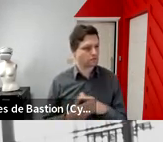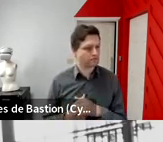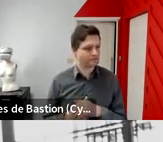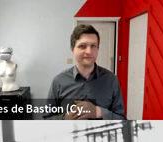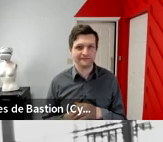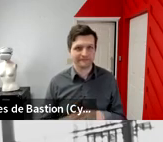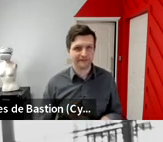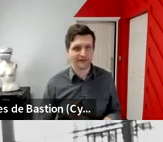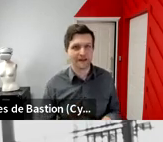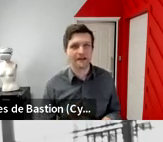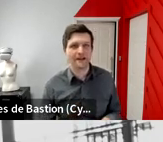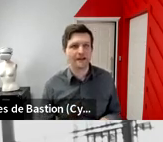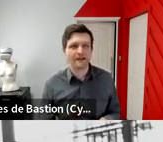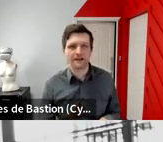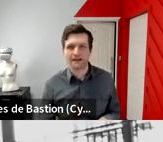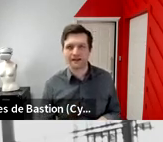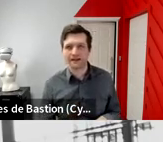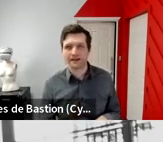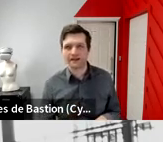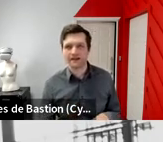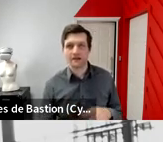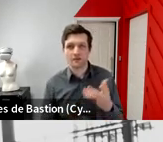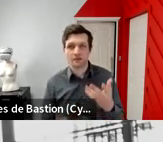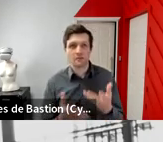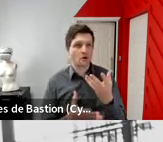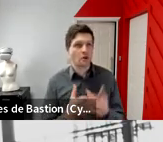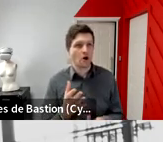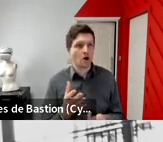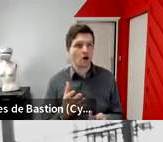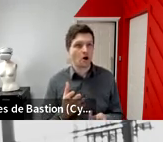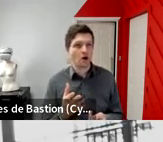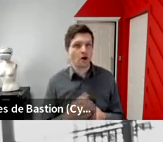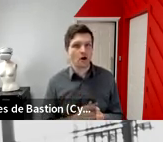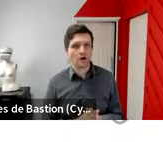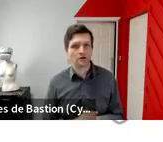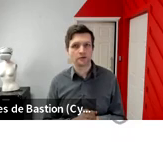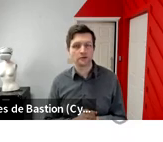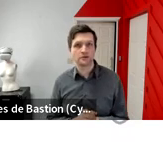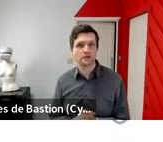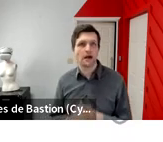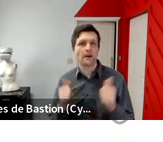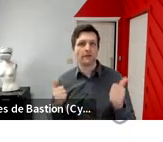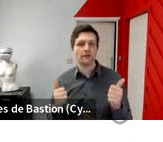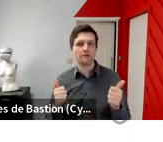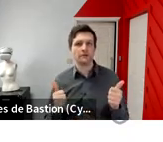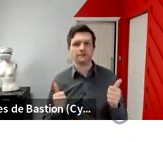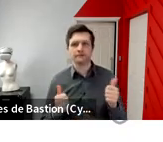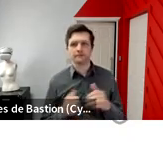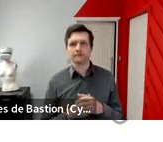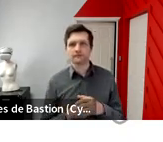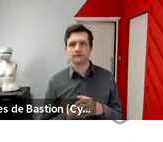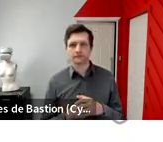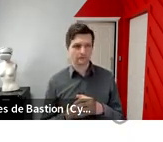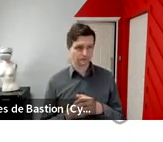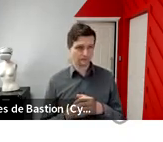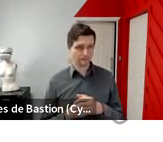Are you still there, Travis? I think Myles is ready for the next slide. We might have lost Travis again.